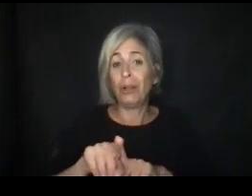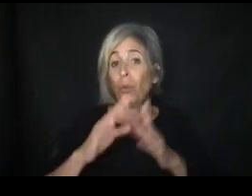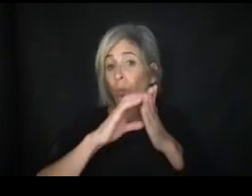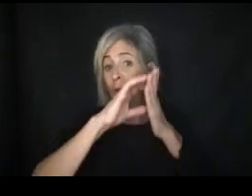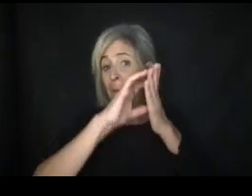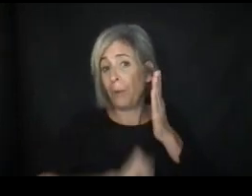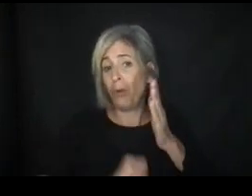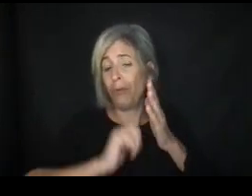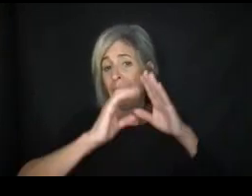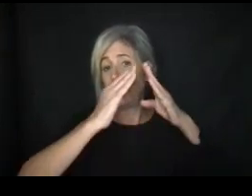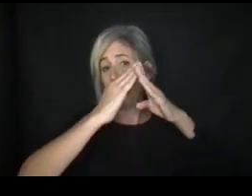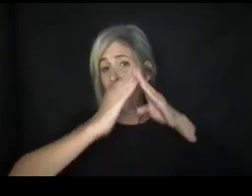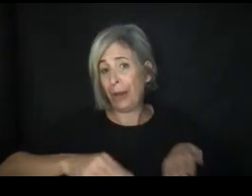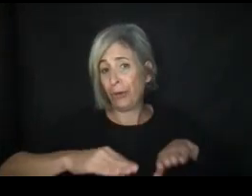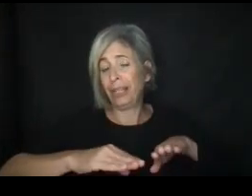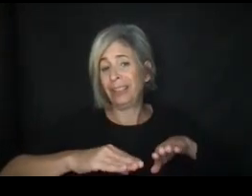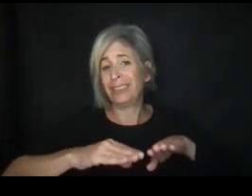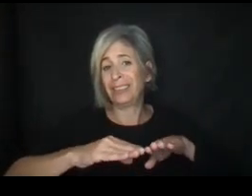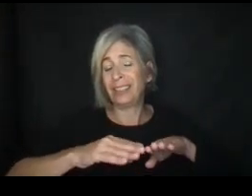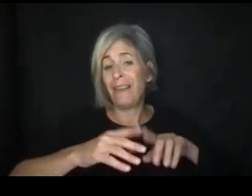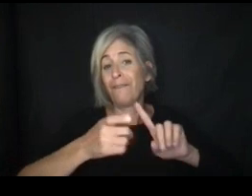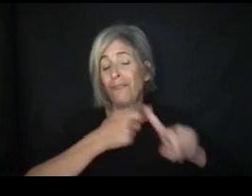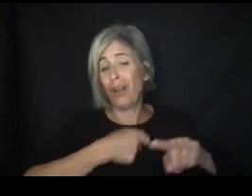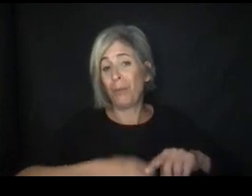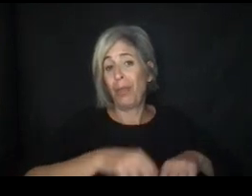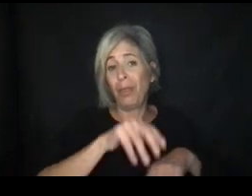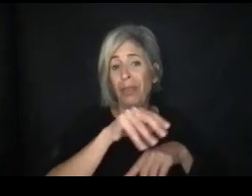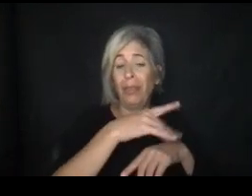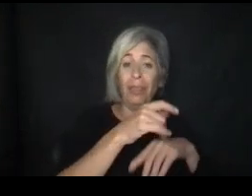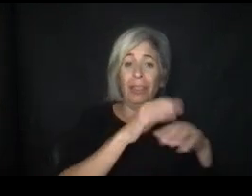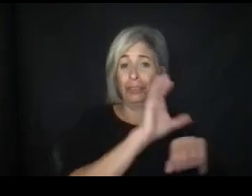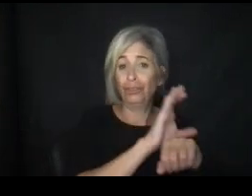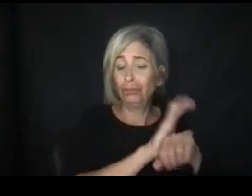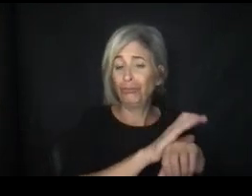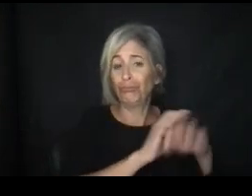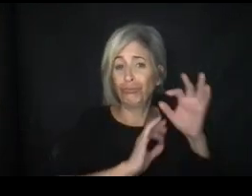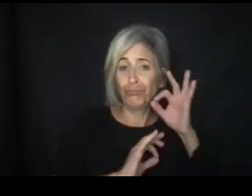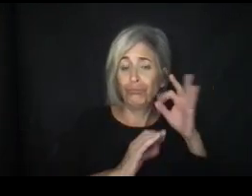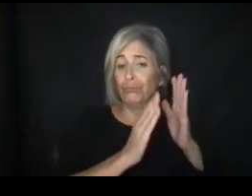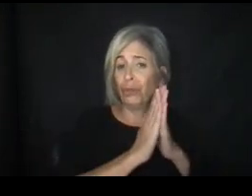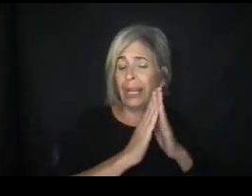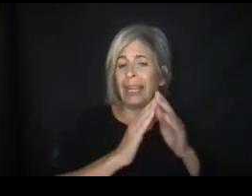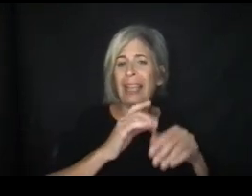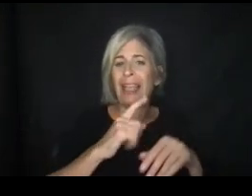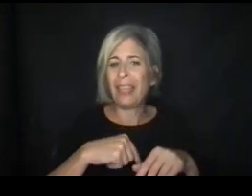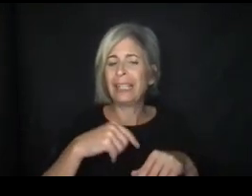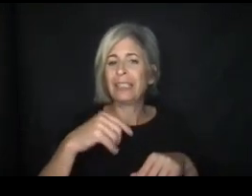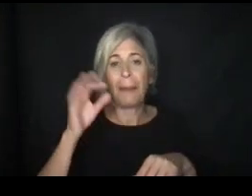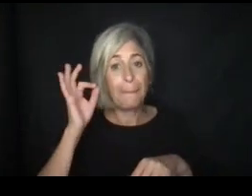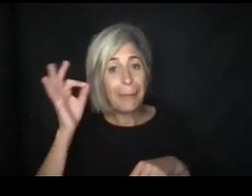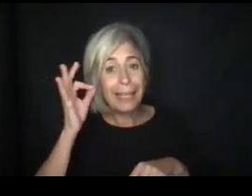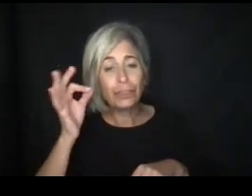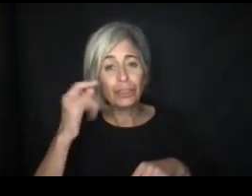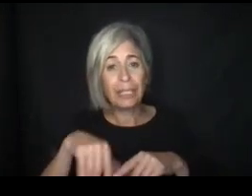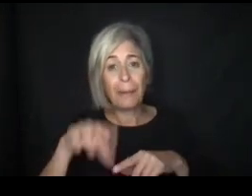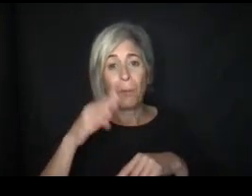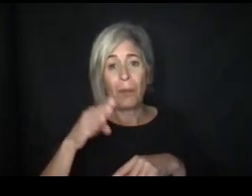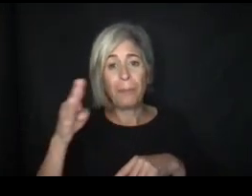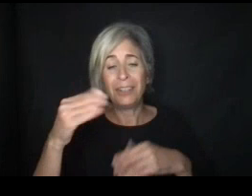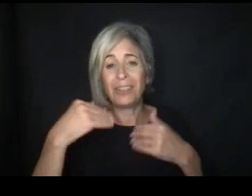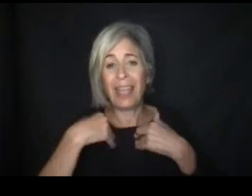from the pulpit is something, well, that stigma rather from the pulpit is something that the pastors in Boynton Beach